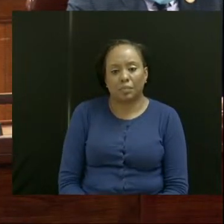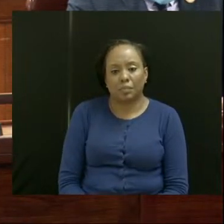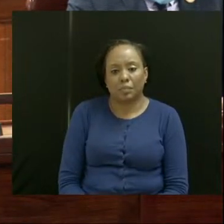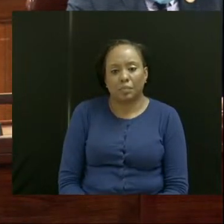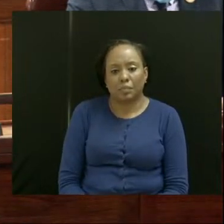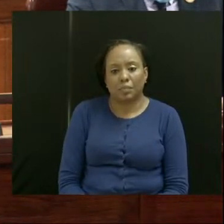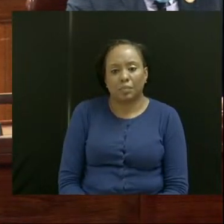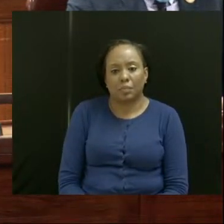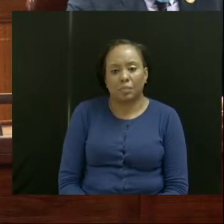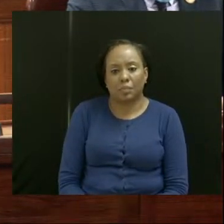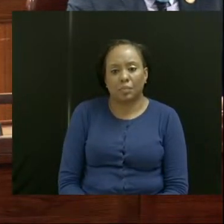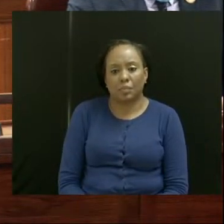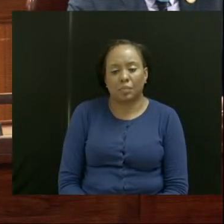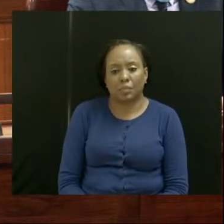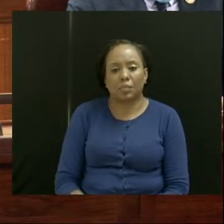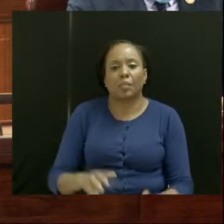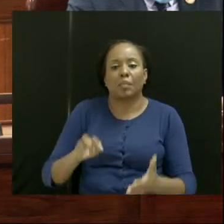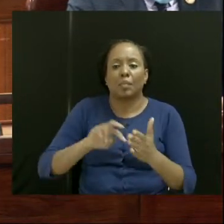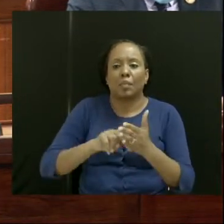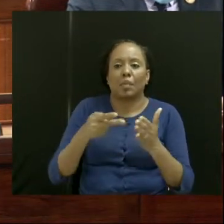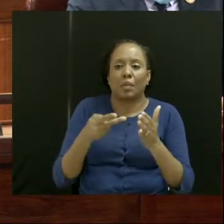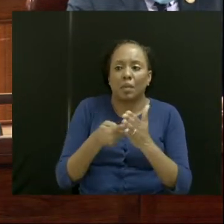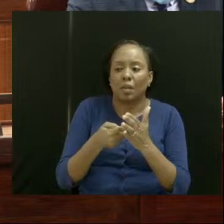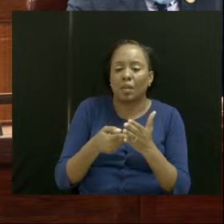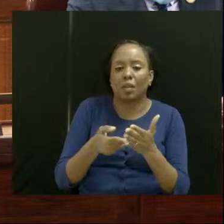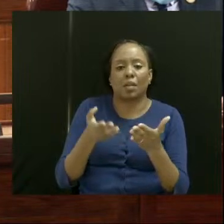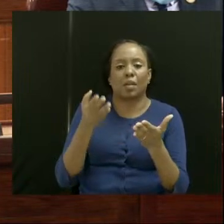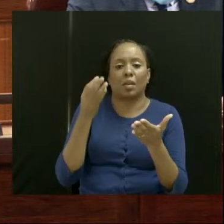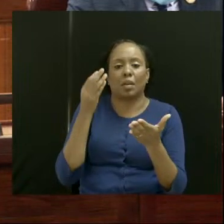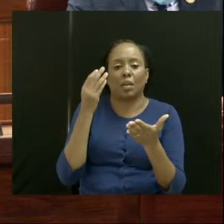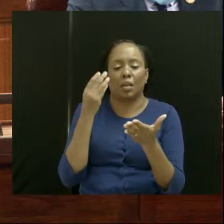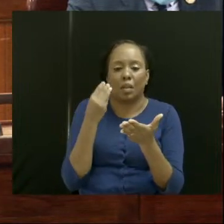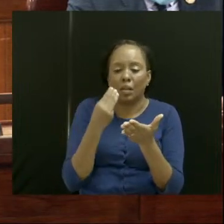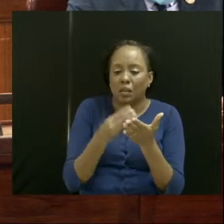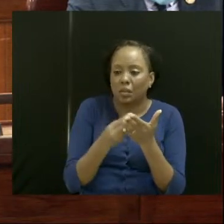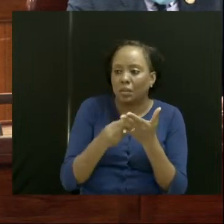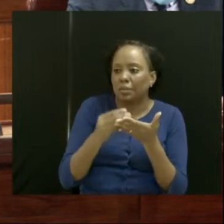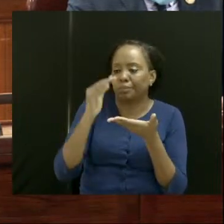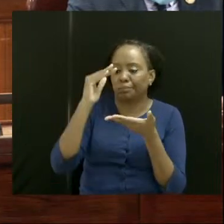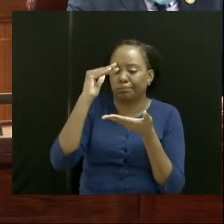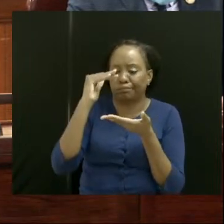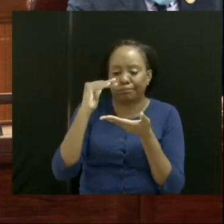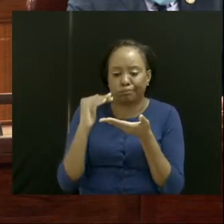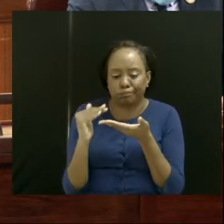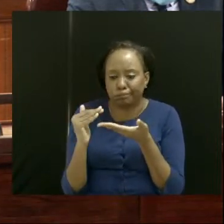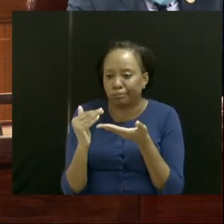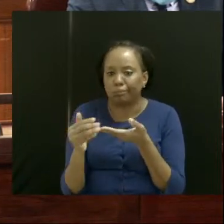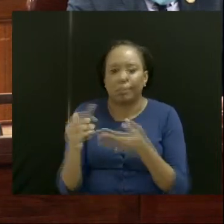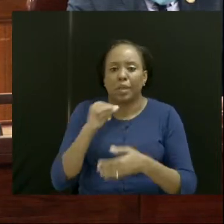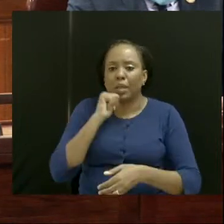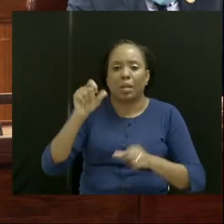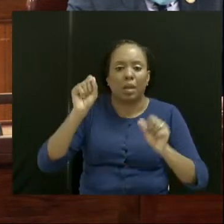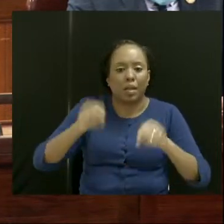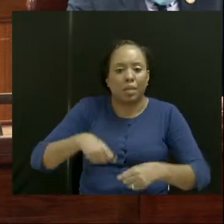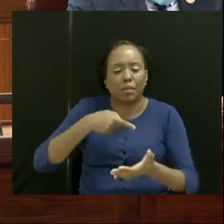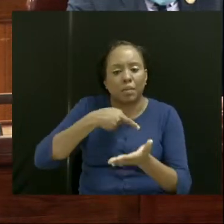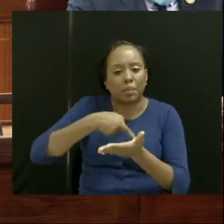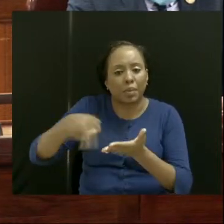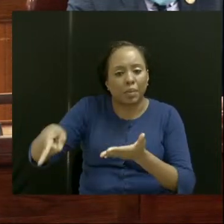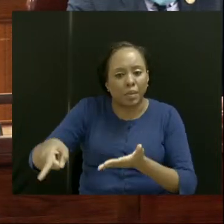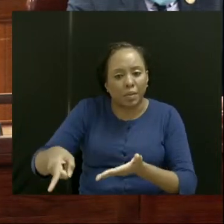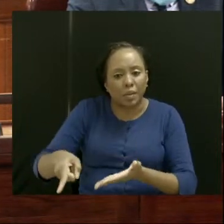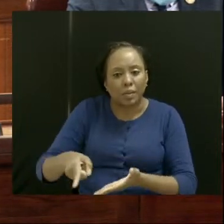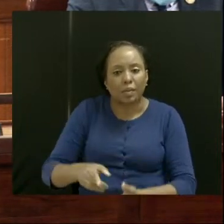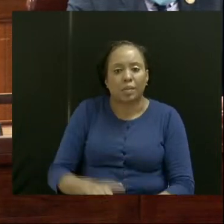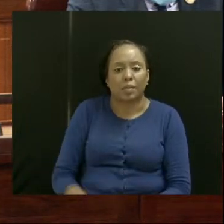or altogether obliterated. A fuller picture has